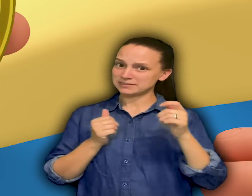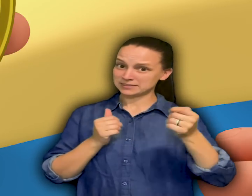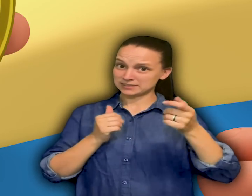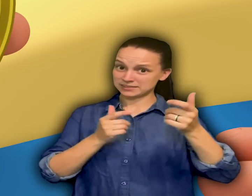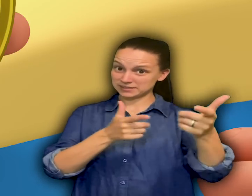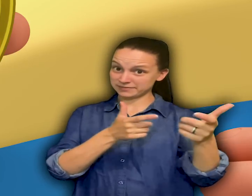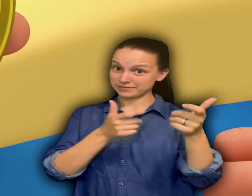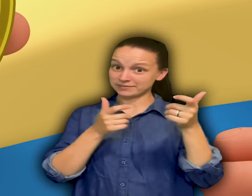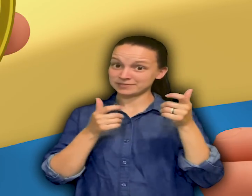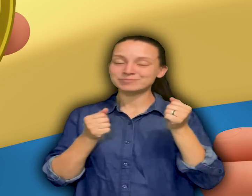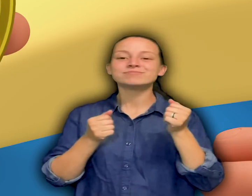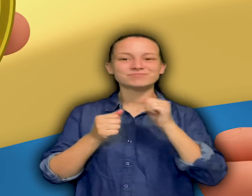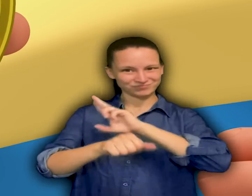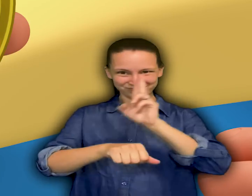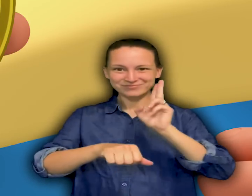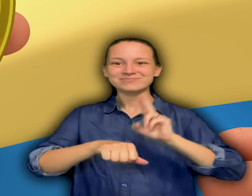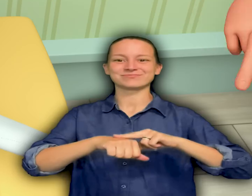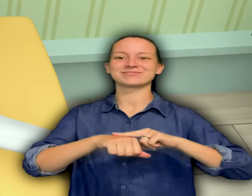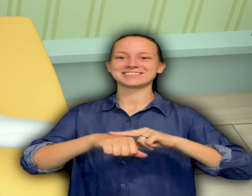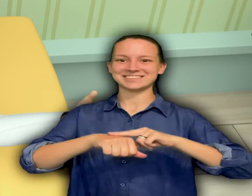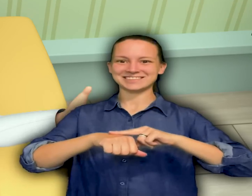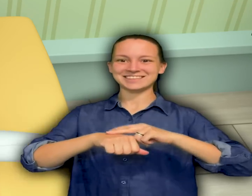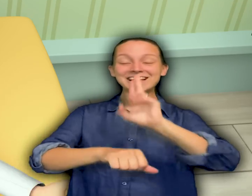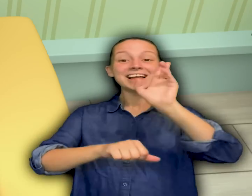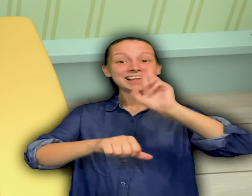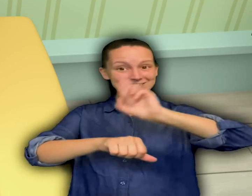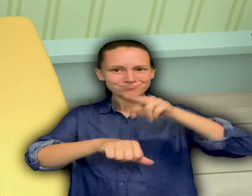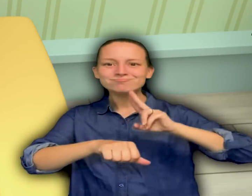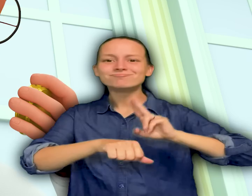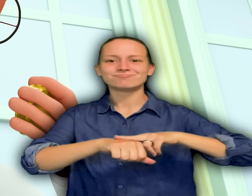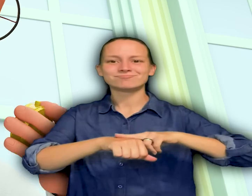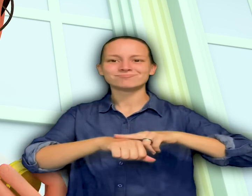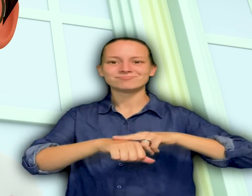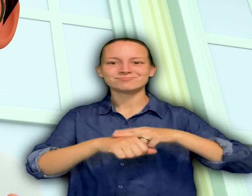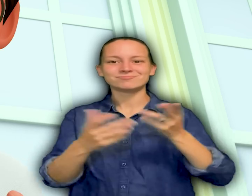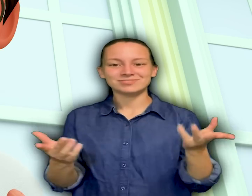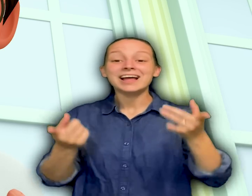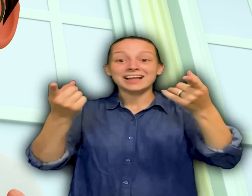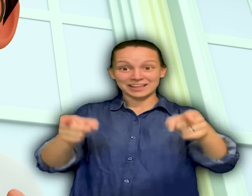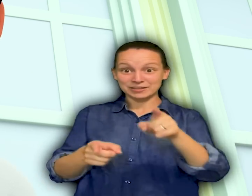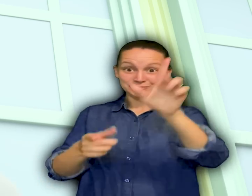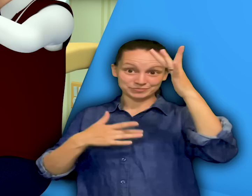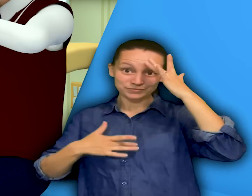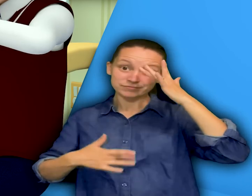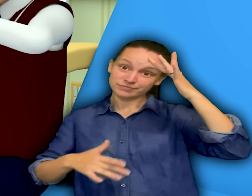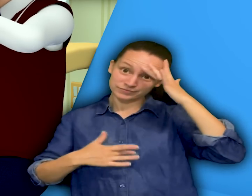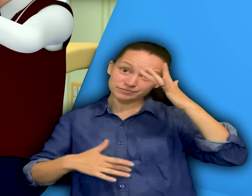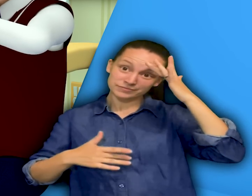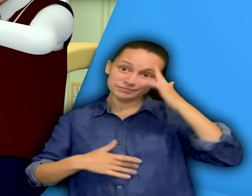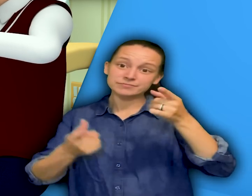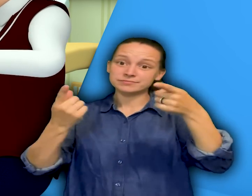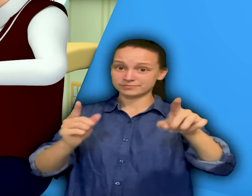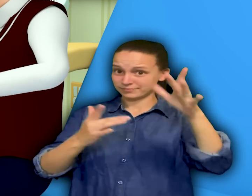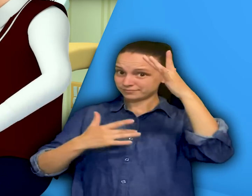fast it's a little fast that's quite normal that's quite normal when you're